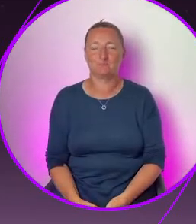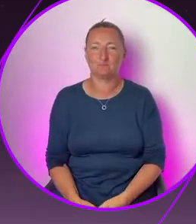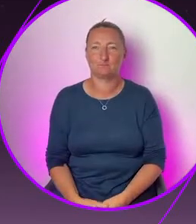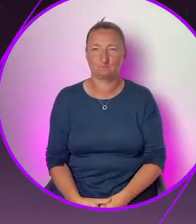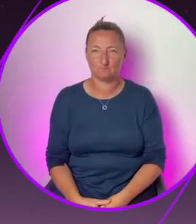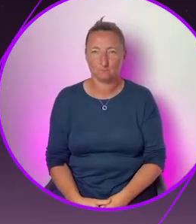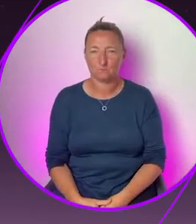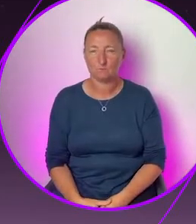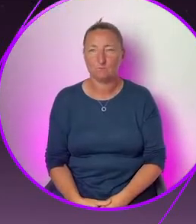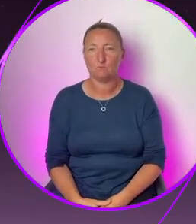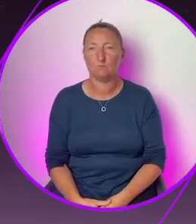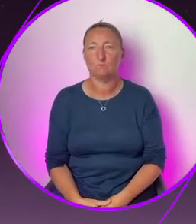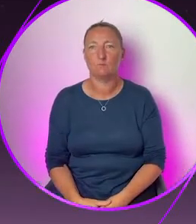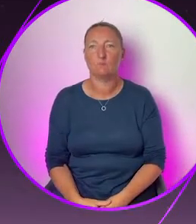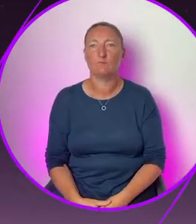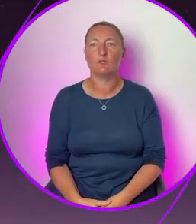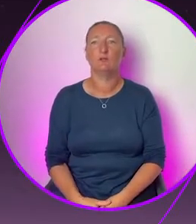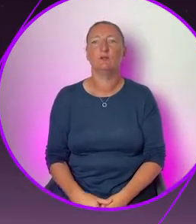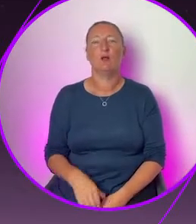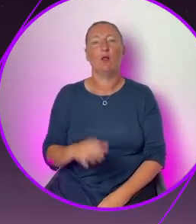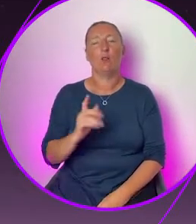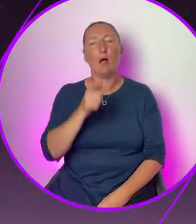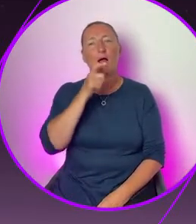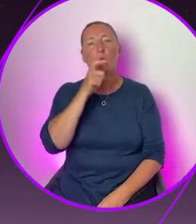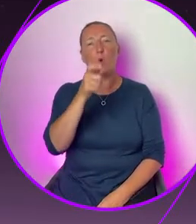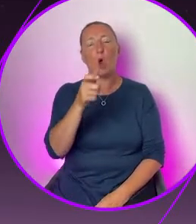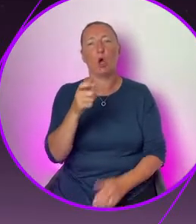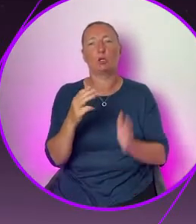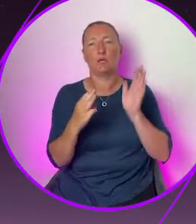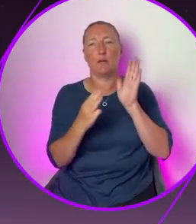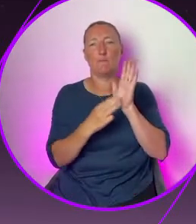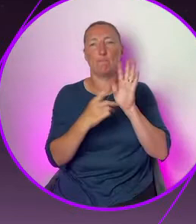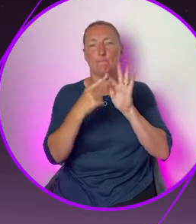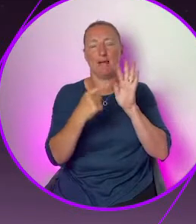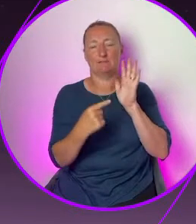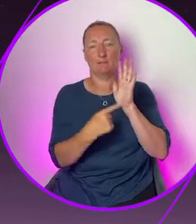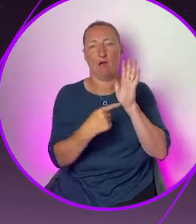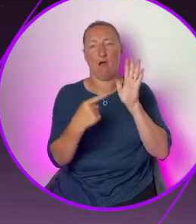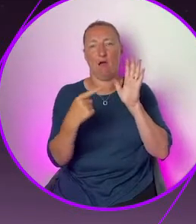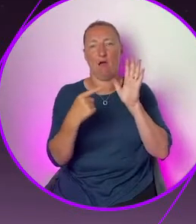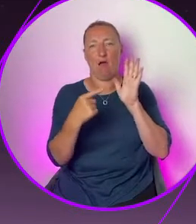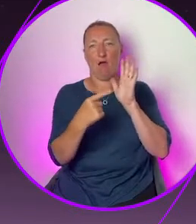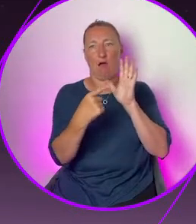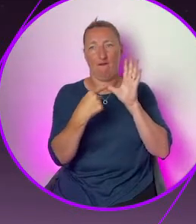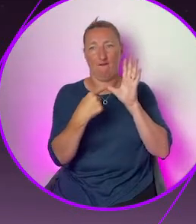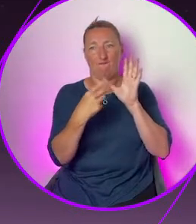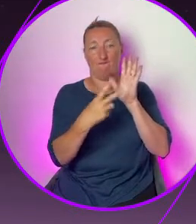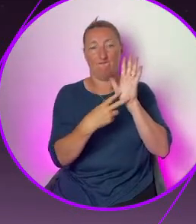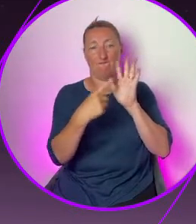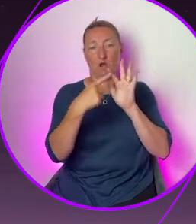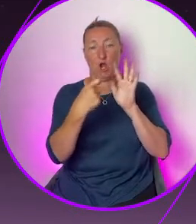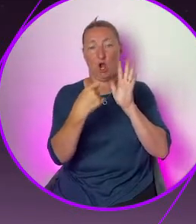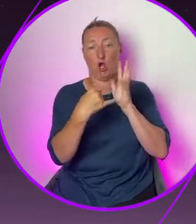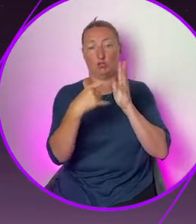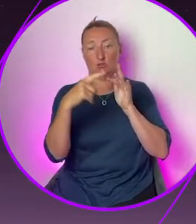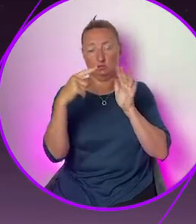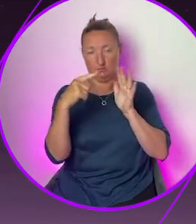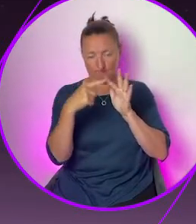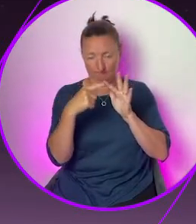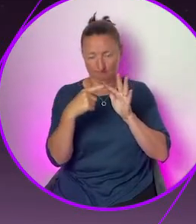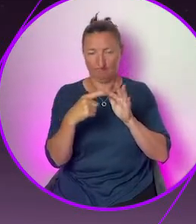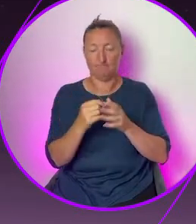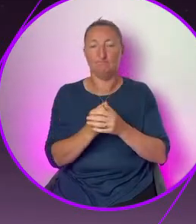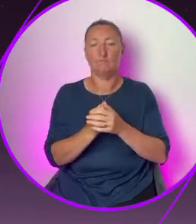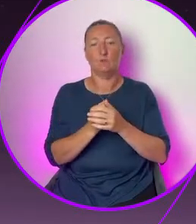process. While we were interested in exploring the technologies that are driving the development of increasingly complex and